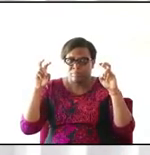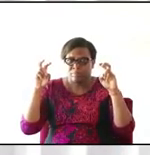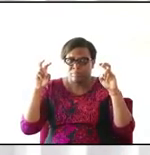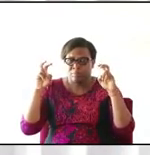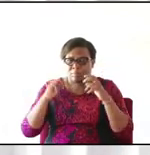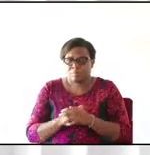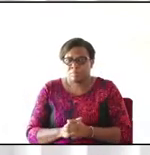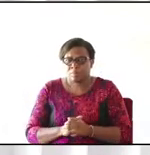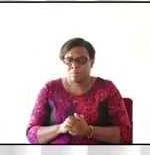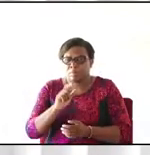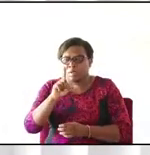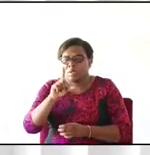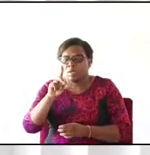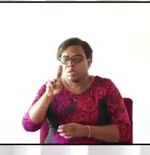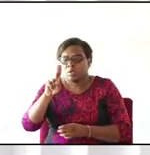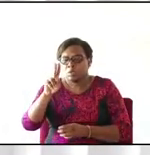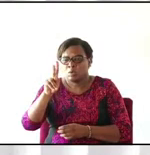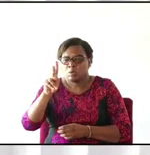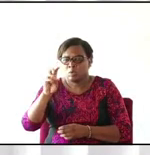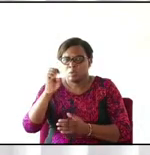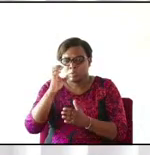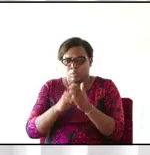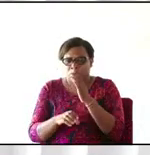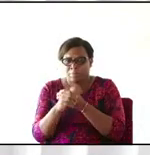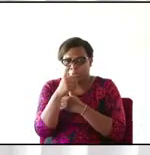Luke's Gospel, chapter 10,